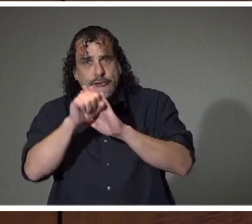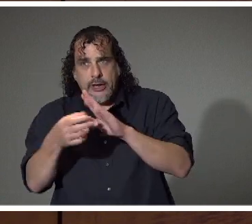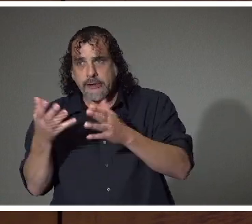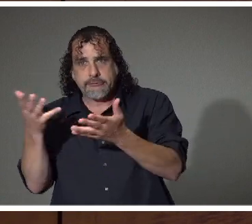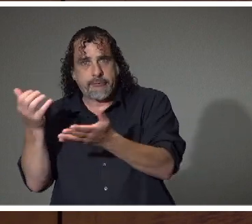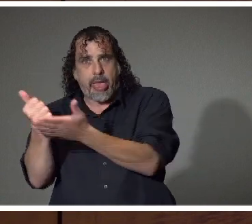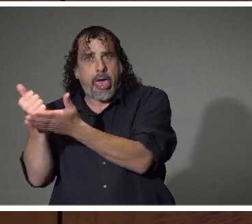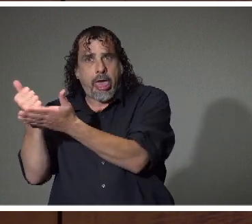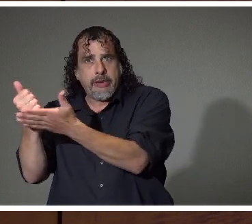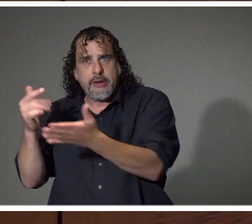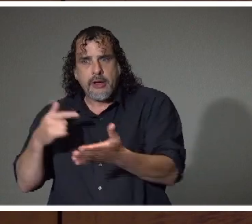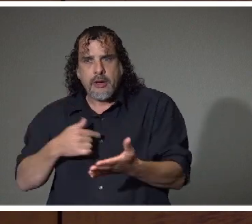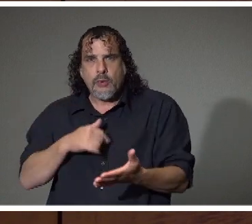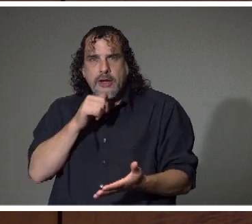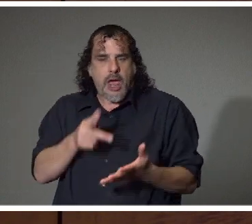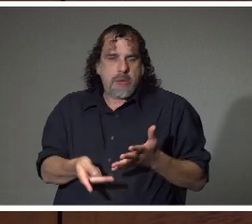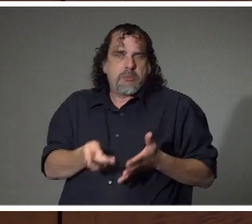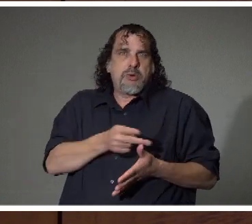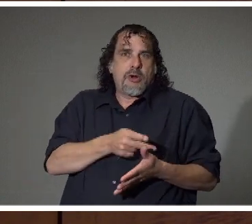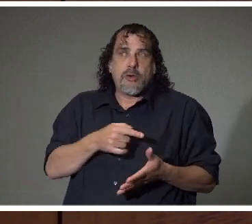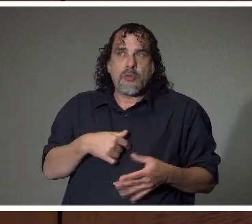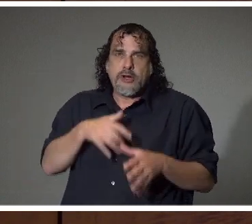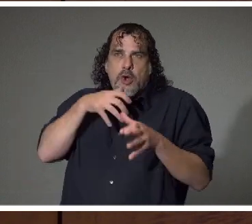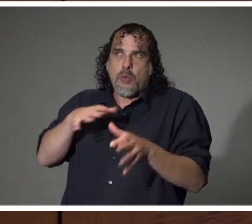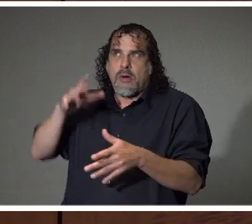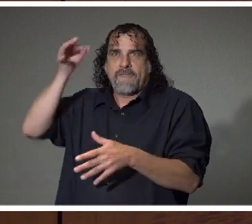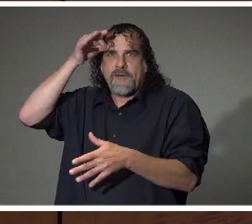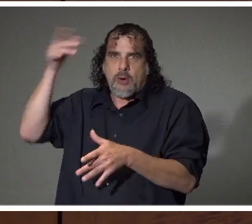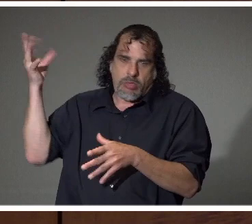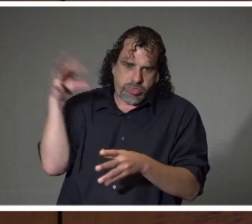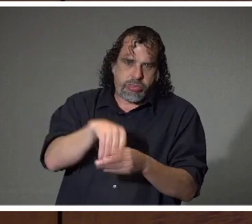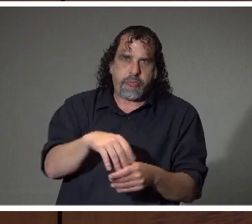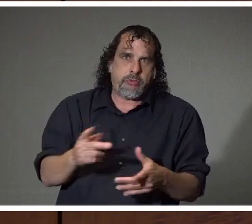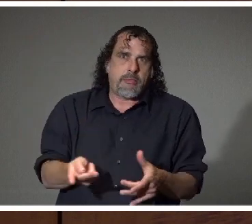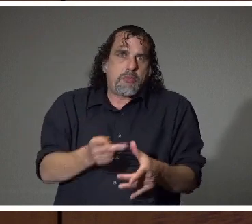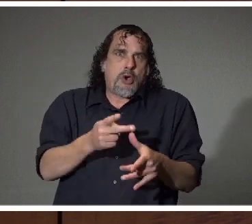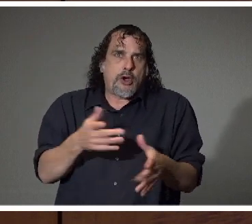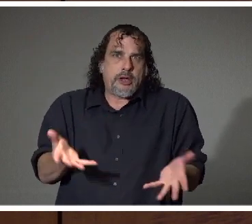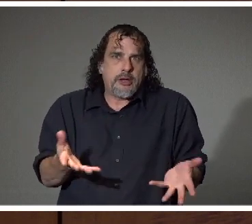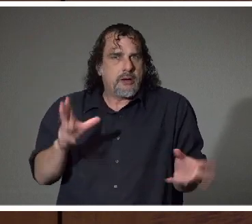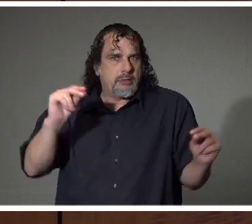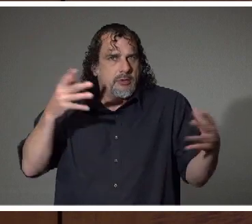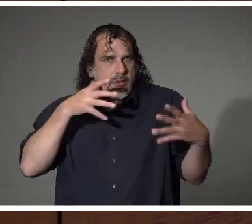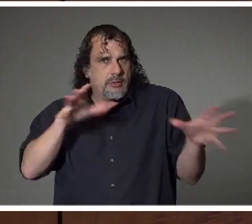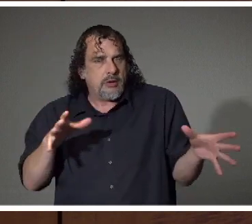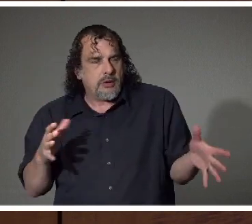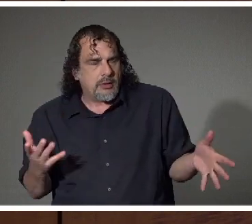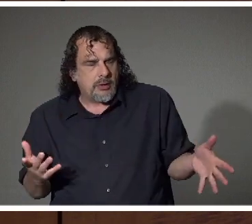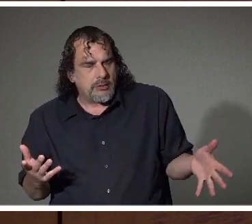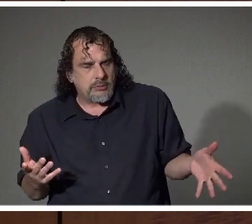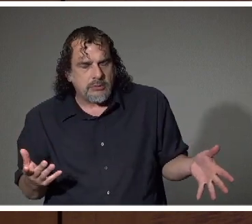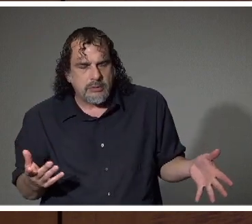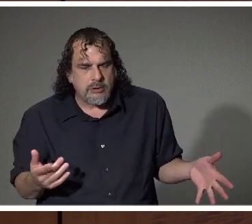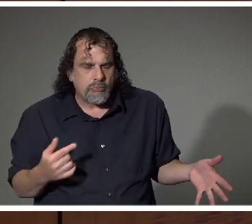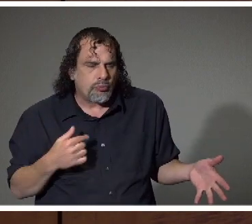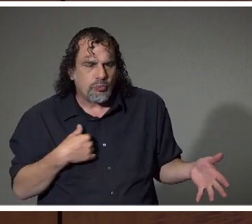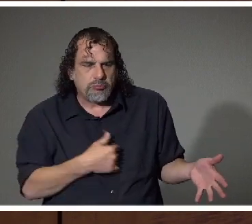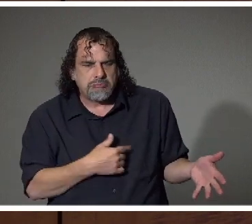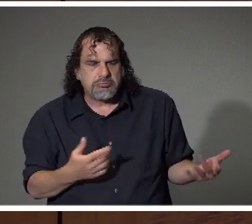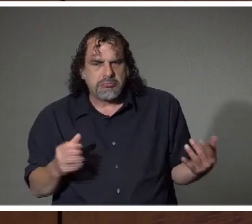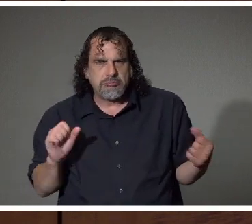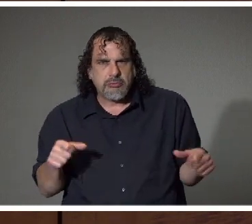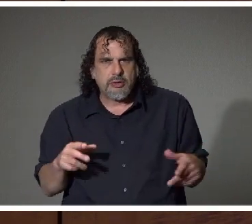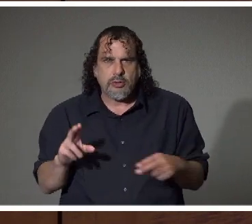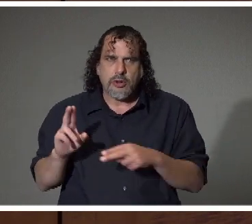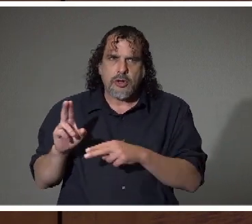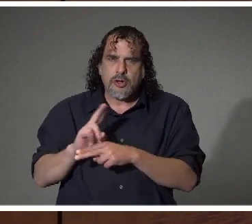priority. We don't want to be a high priority for federal support, so that's okay. But we certainly could. We could also